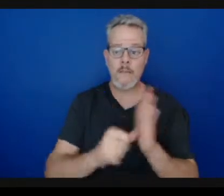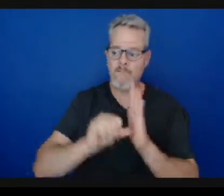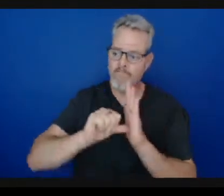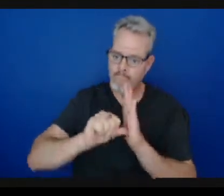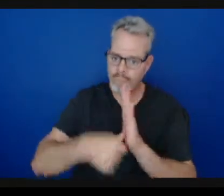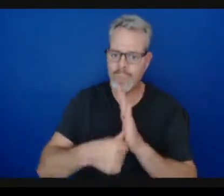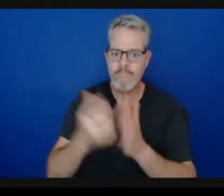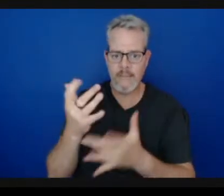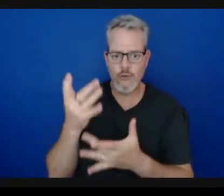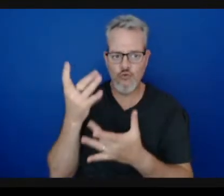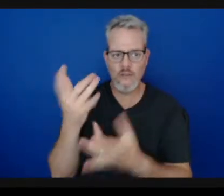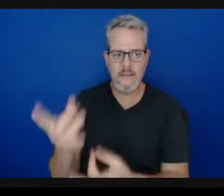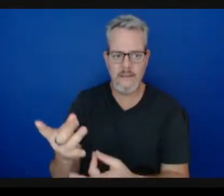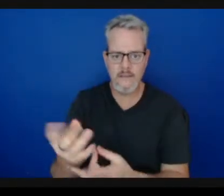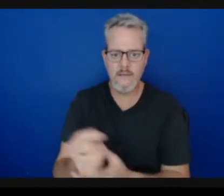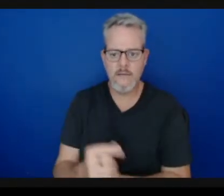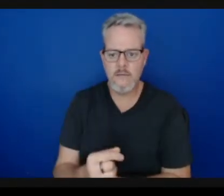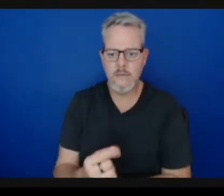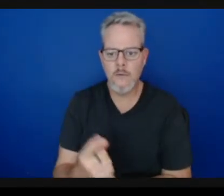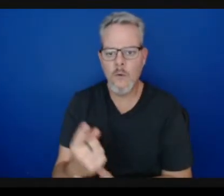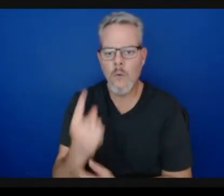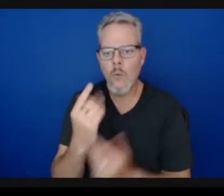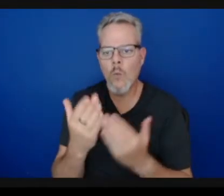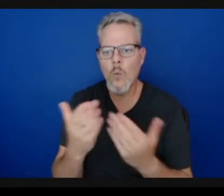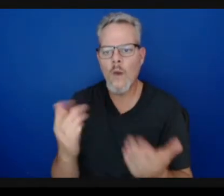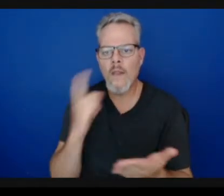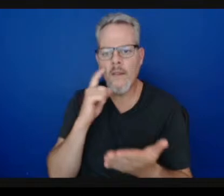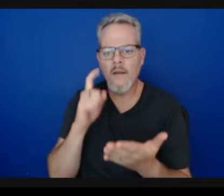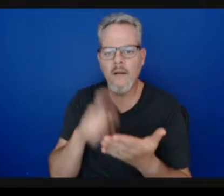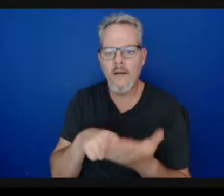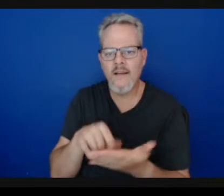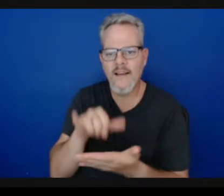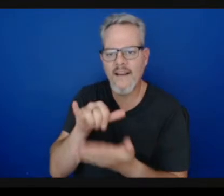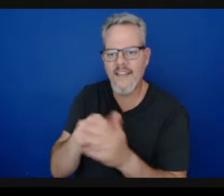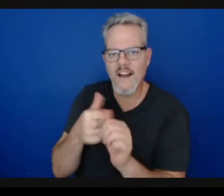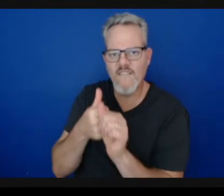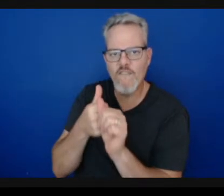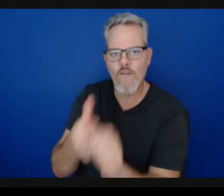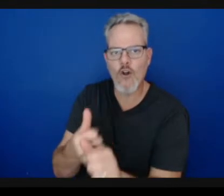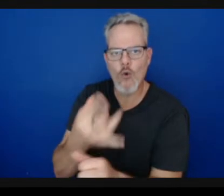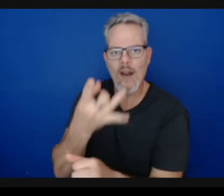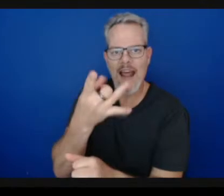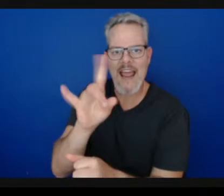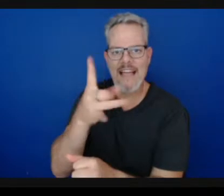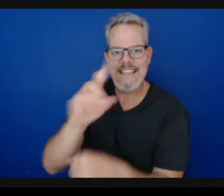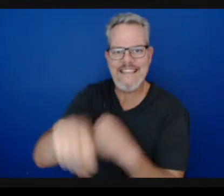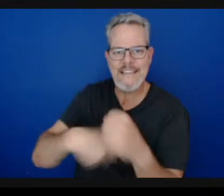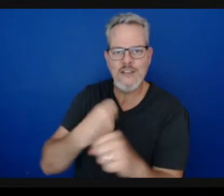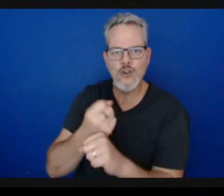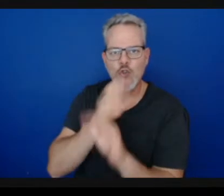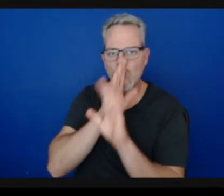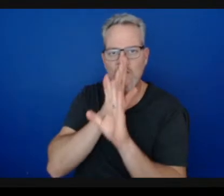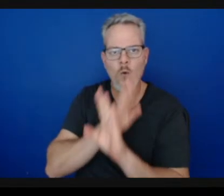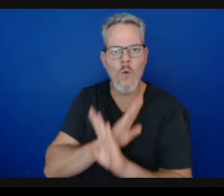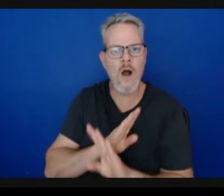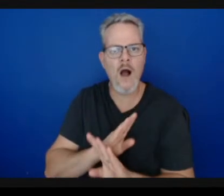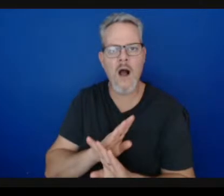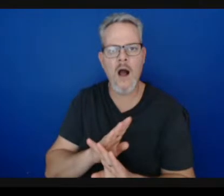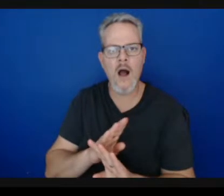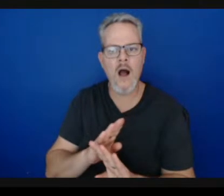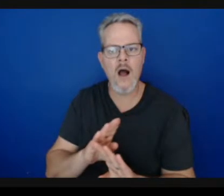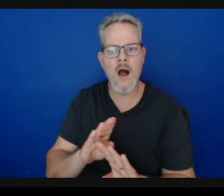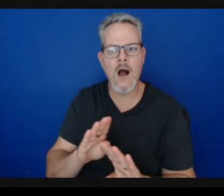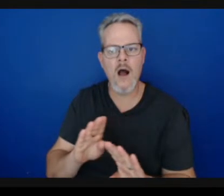interesting, right? One thing to note is this followed 18 years of quiet on the volcano. 52 was